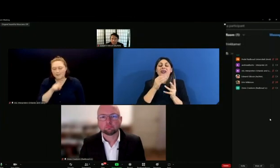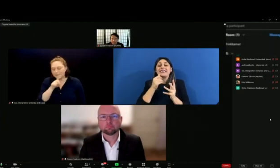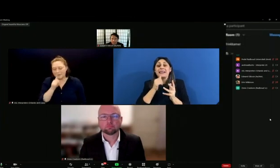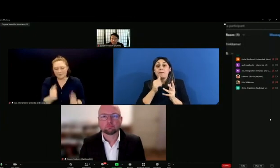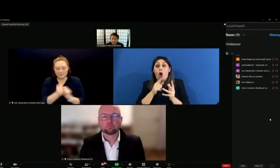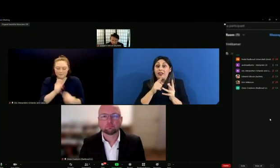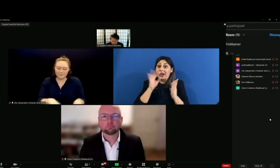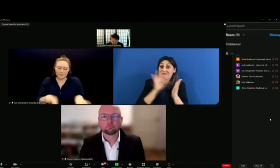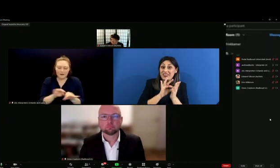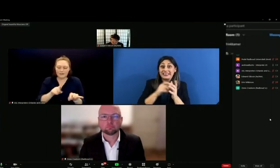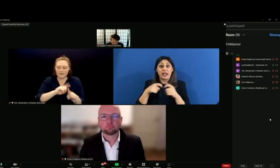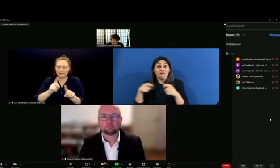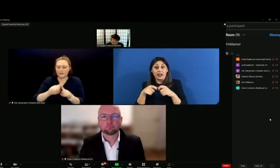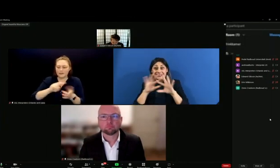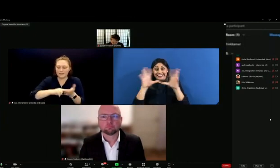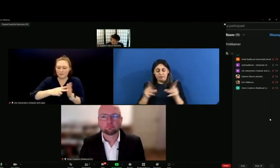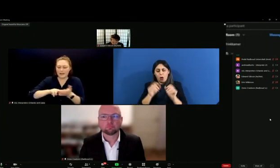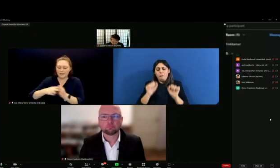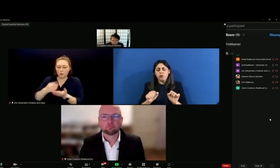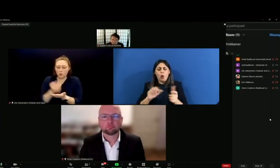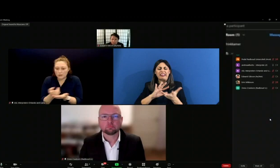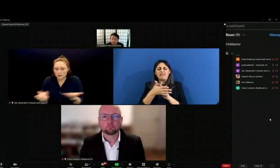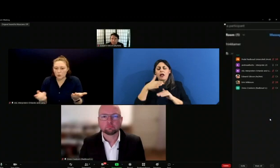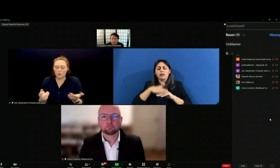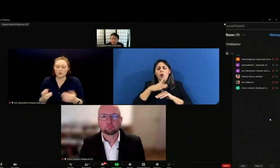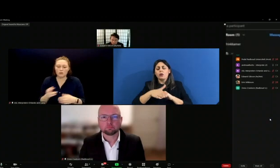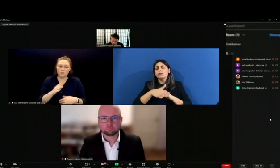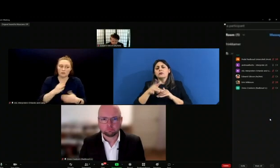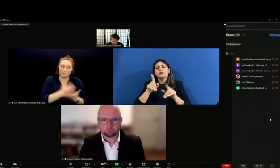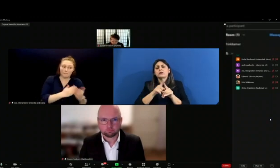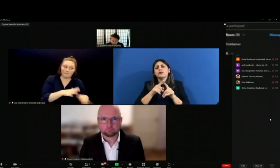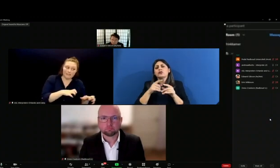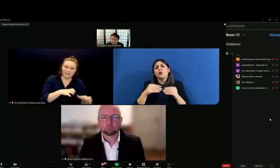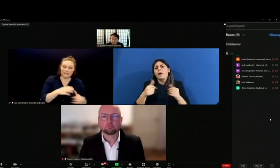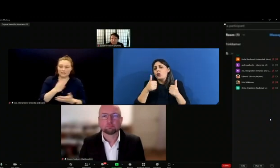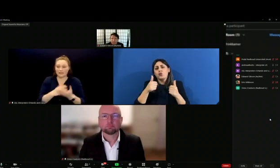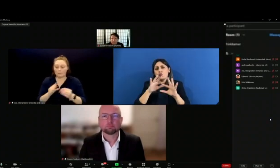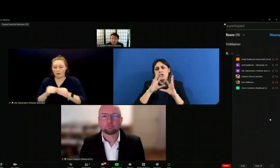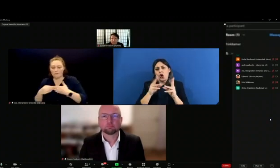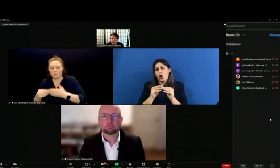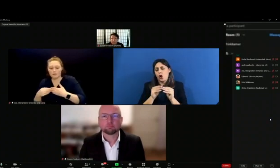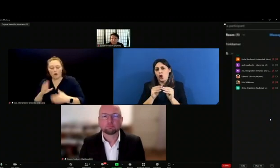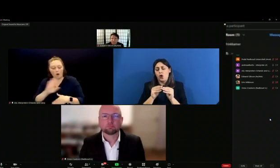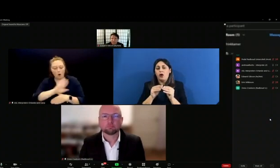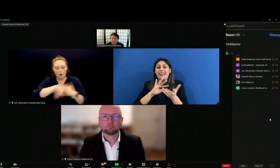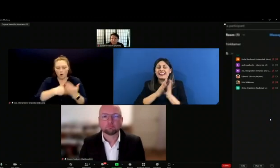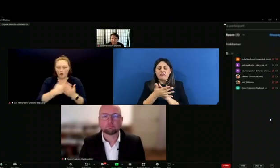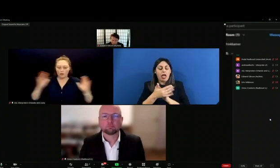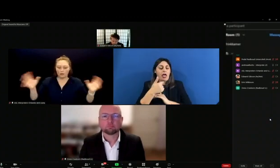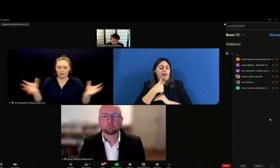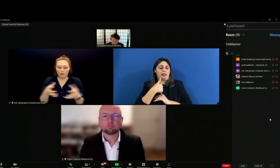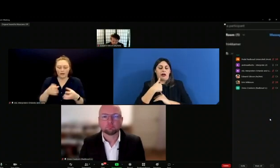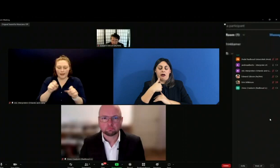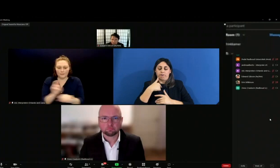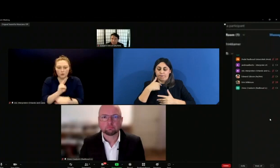semiotic resources, more fixed and more flexible, all of them can be used as a single instrument in creating the most efficient and